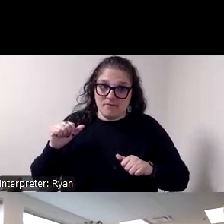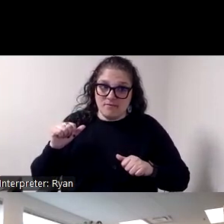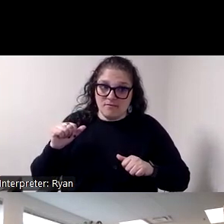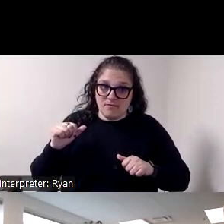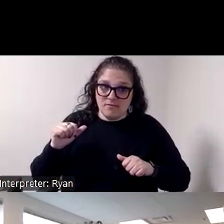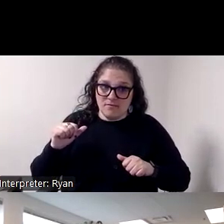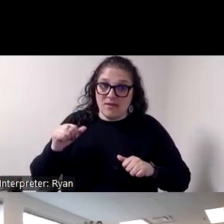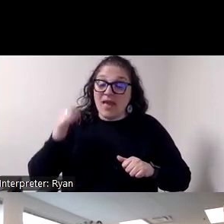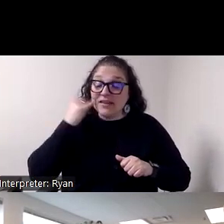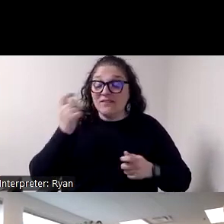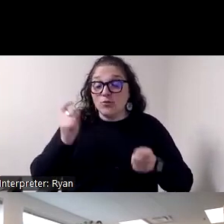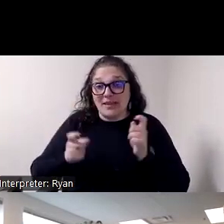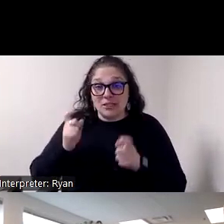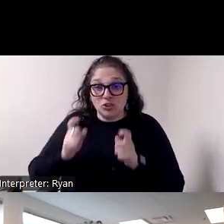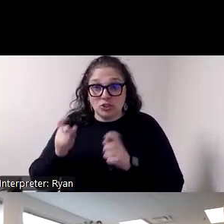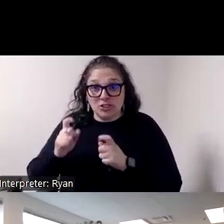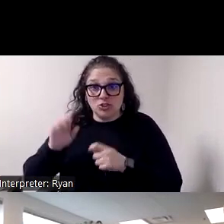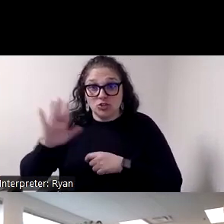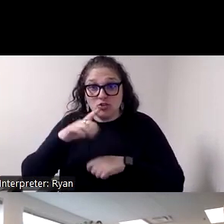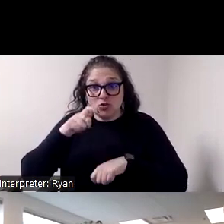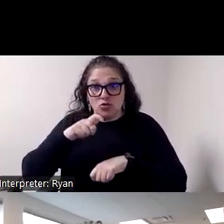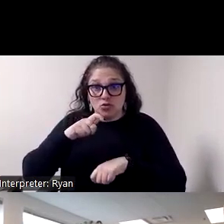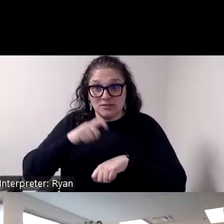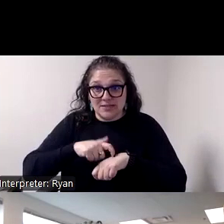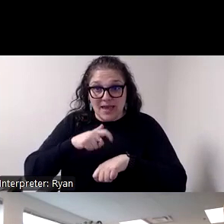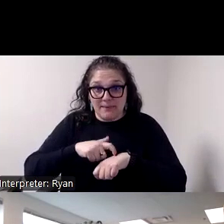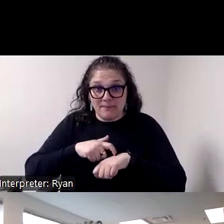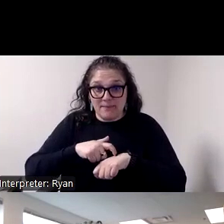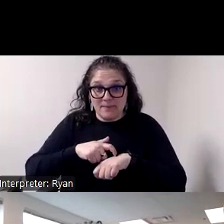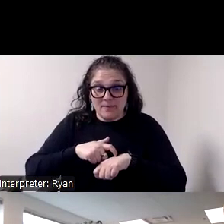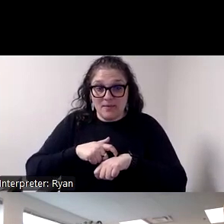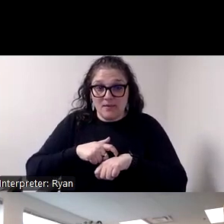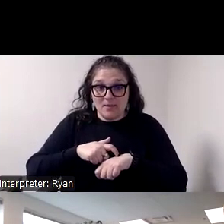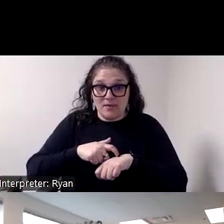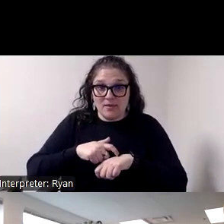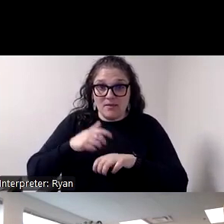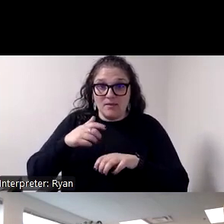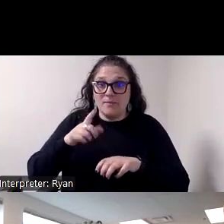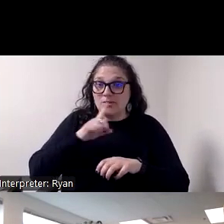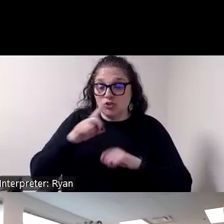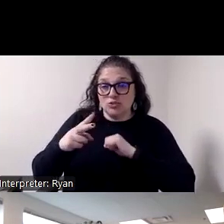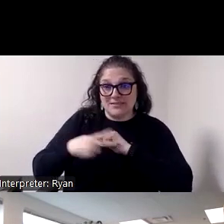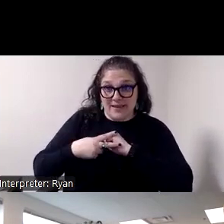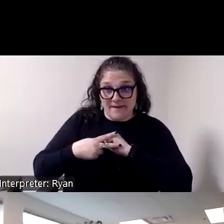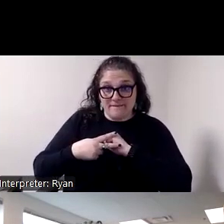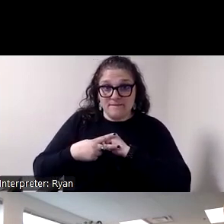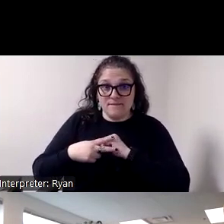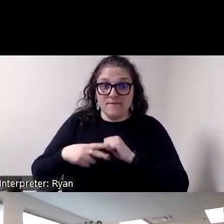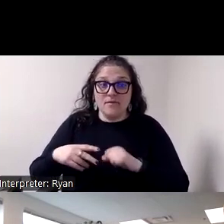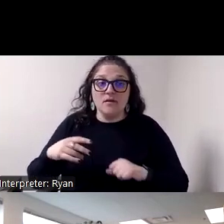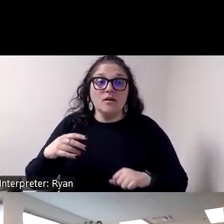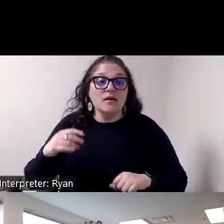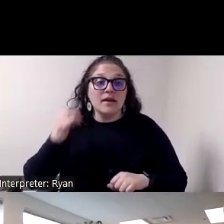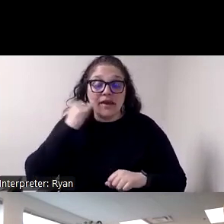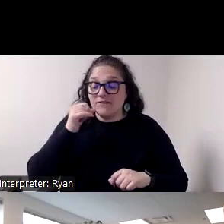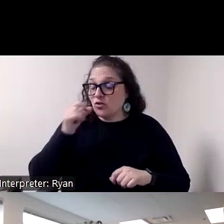you make any changes to your time I before you delete a line, you'll want to make sure to save. Otherwise, it will not